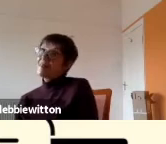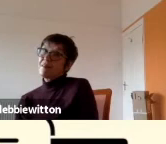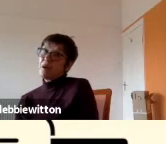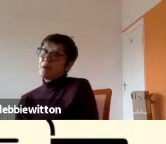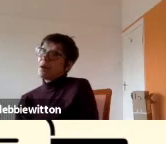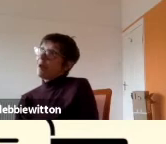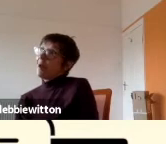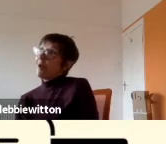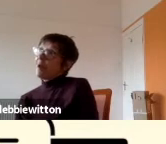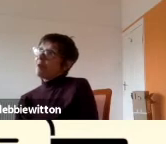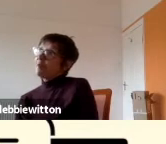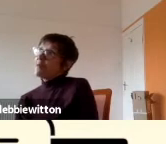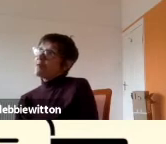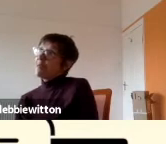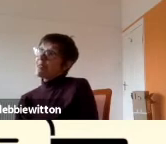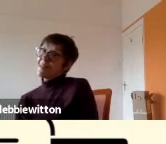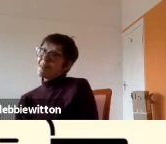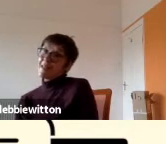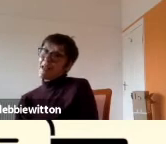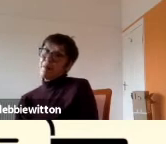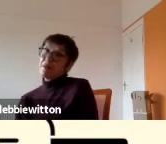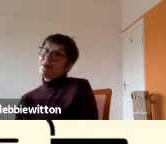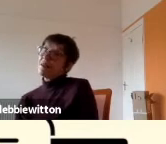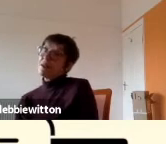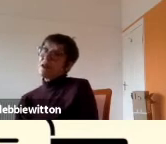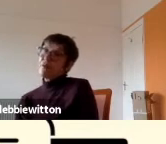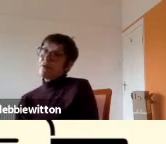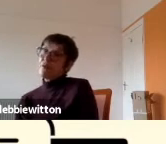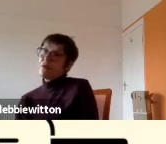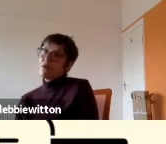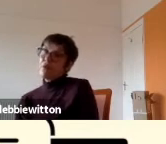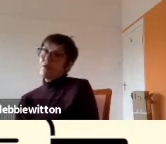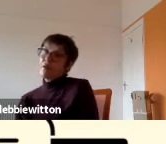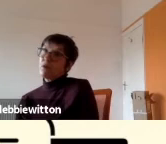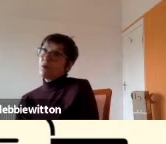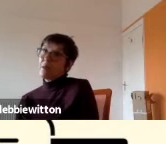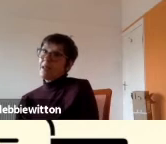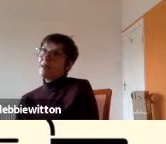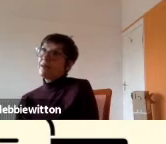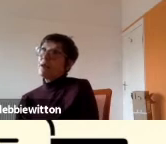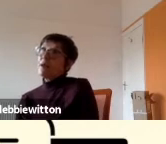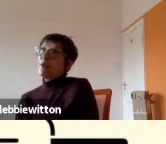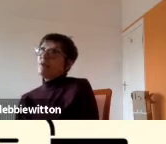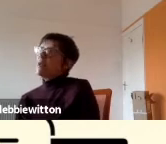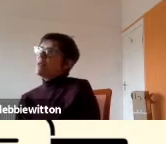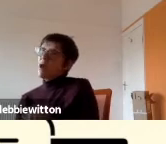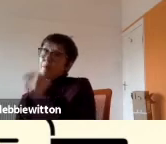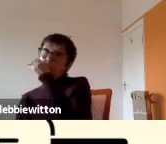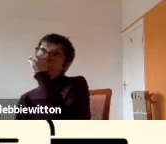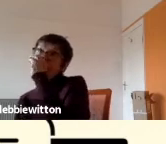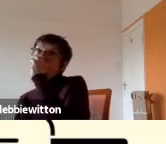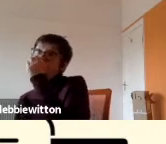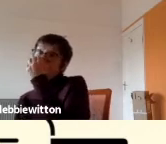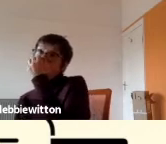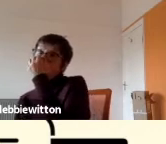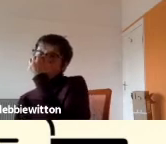bikes, so which really isn't sustainable, and you know, for further growth, that's what we need. But really, lying